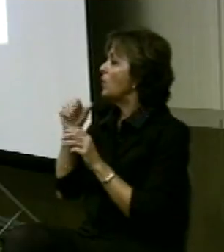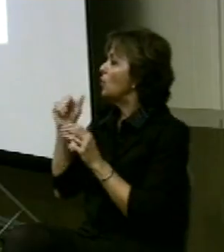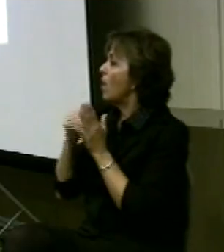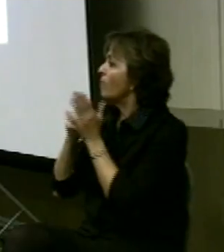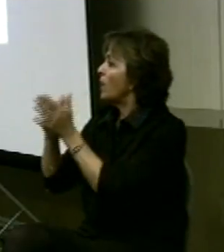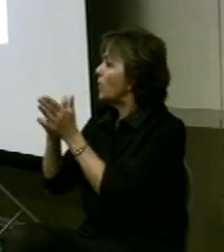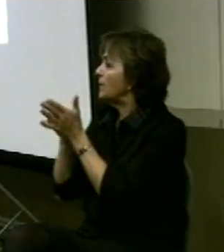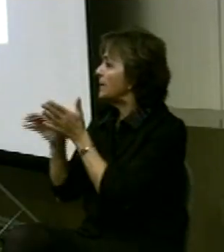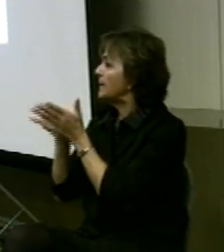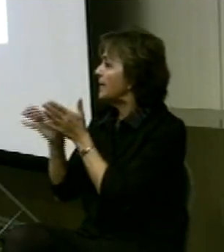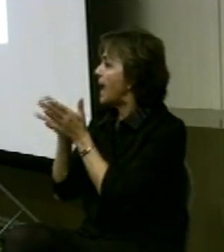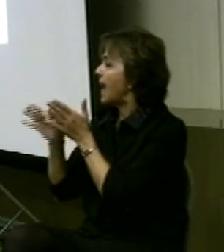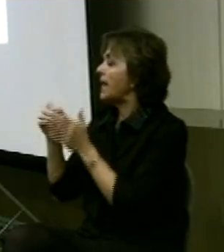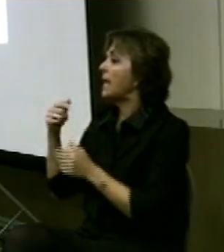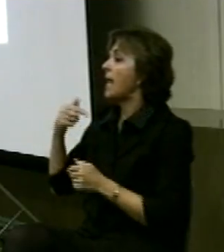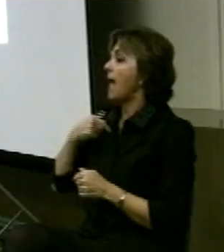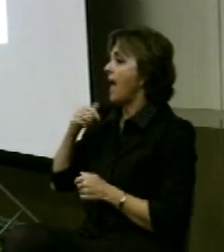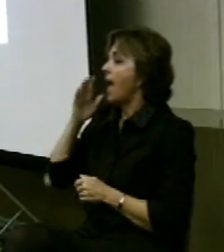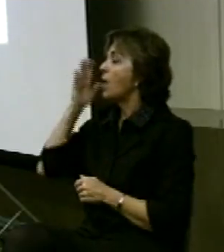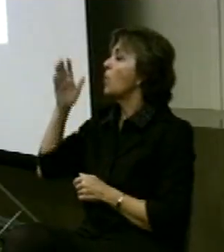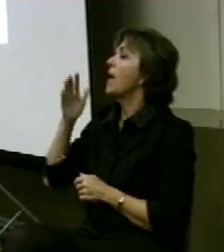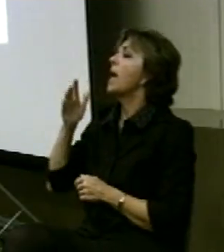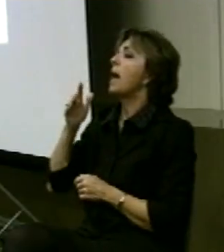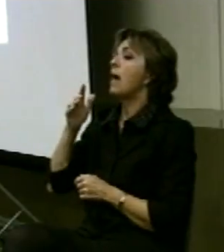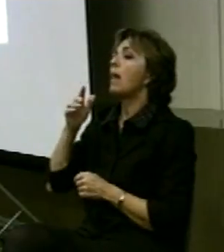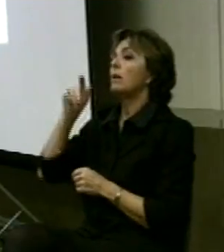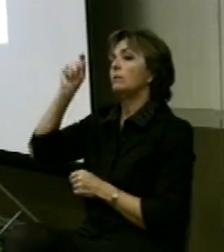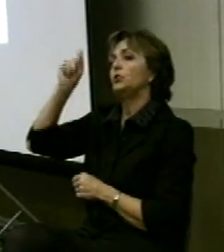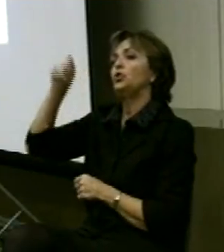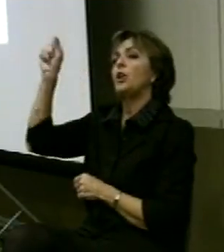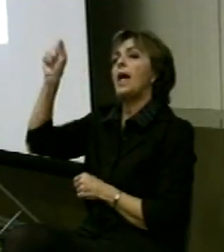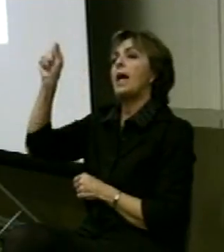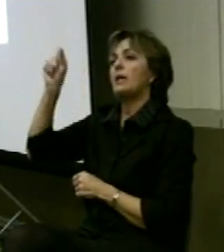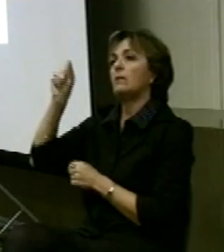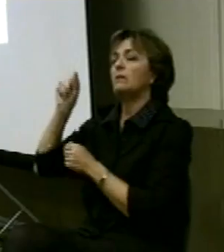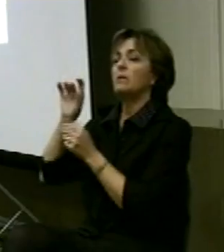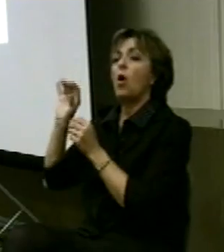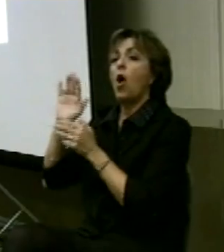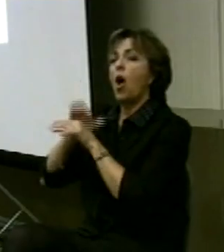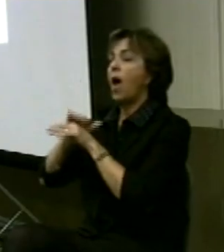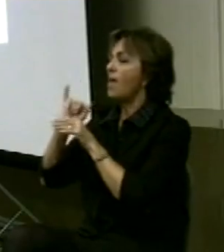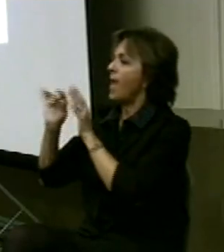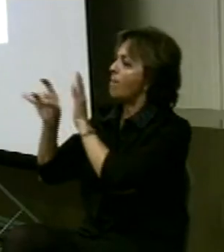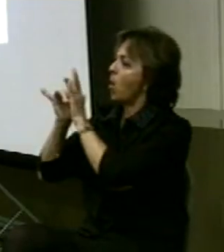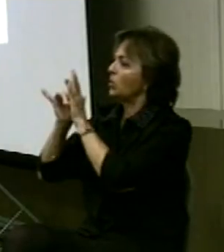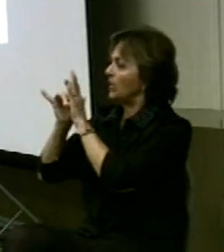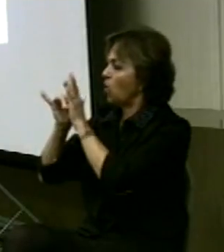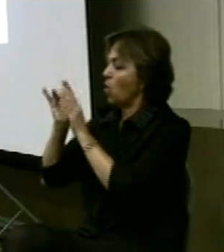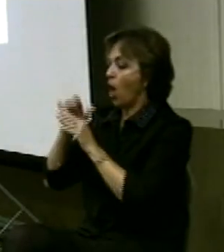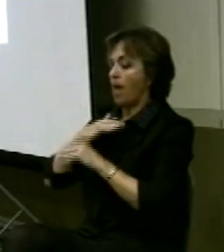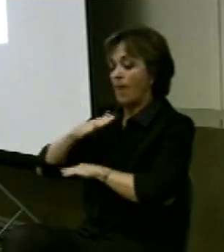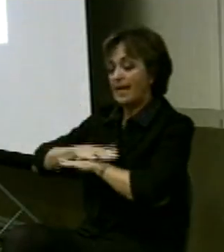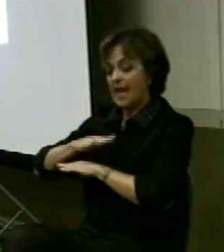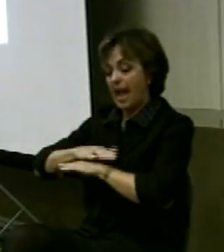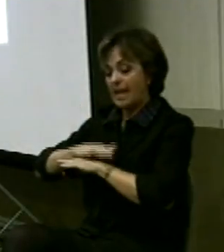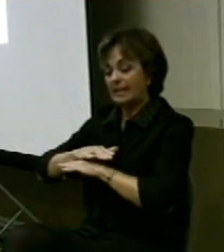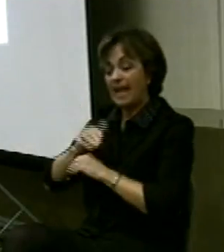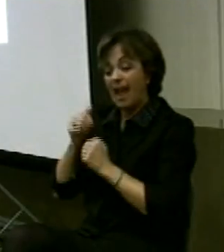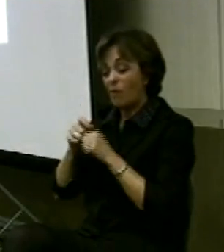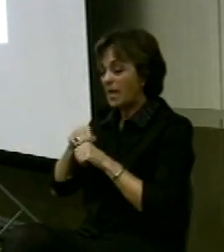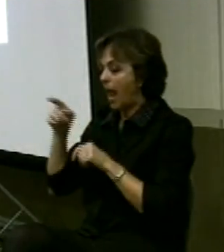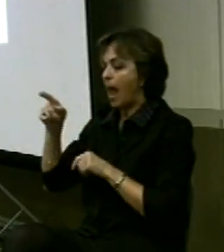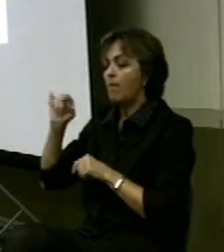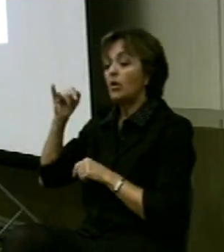tally, I'm going to put a check on this Post-it note on my desk every time Jonathan is off